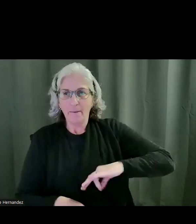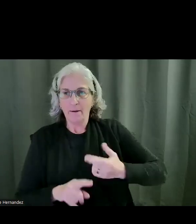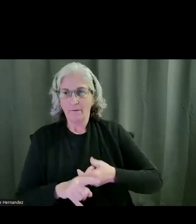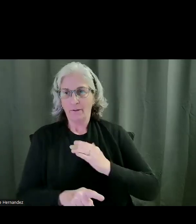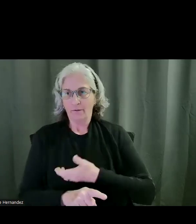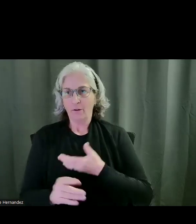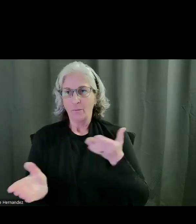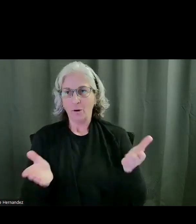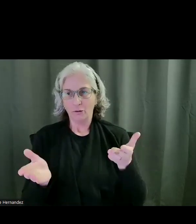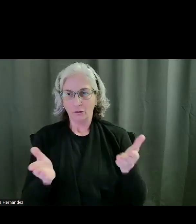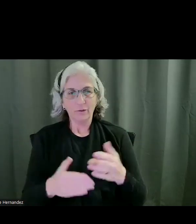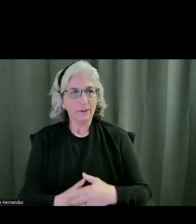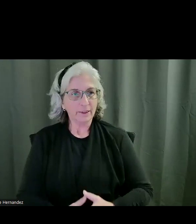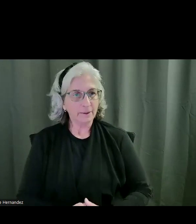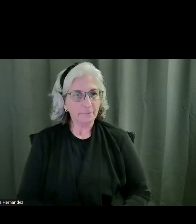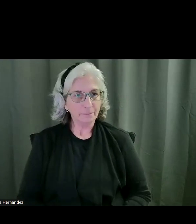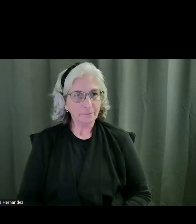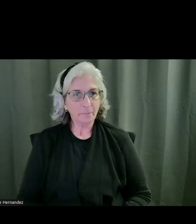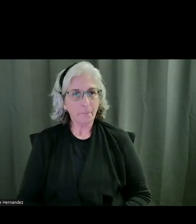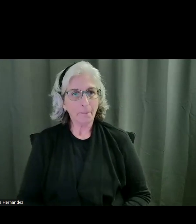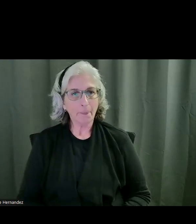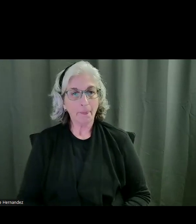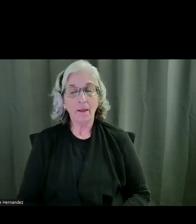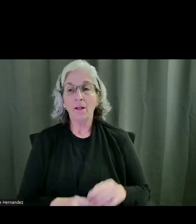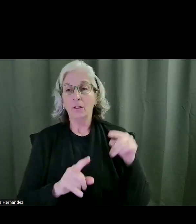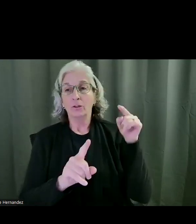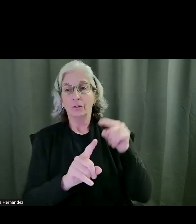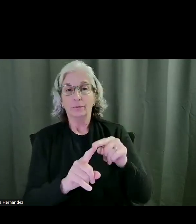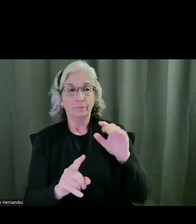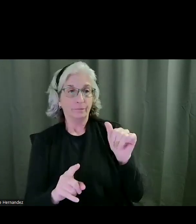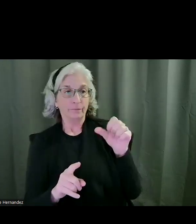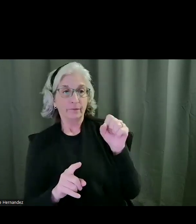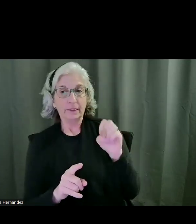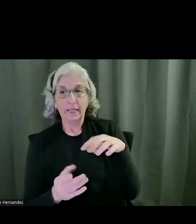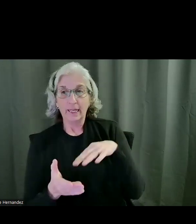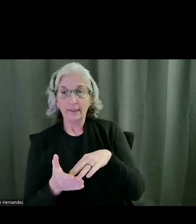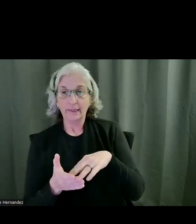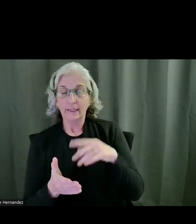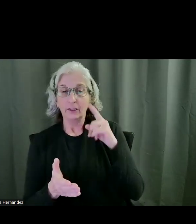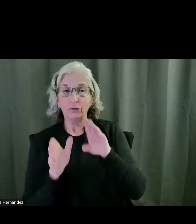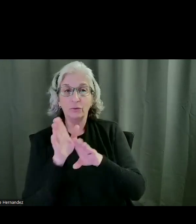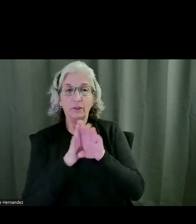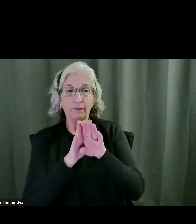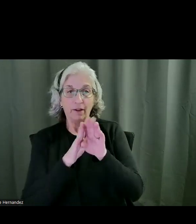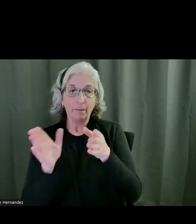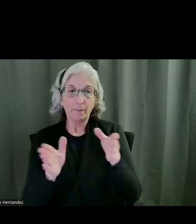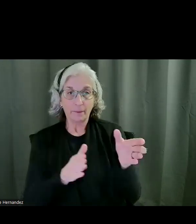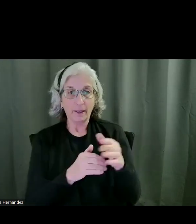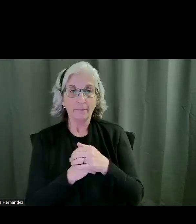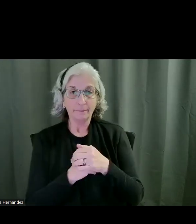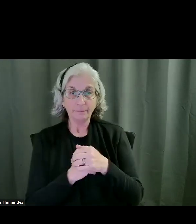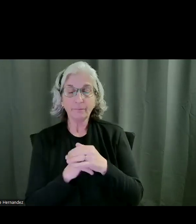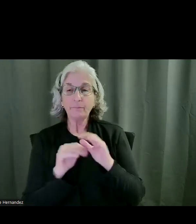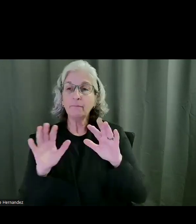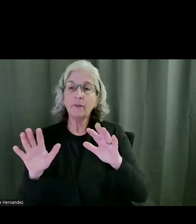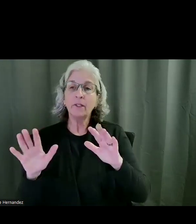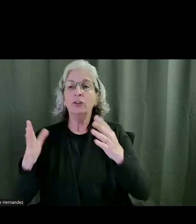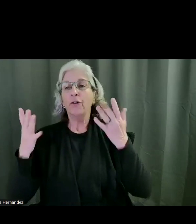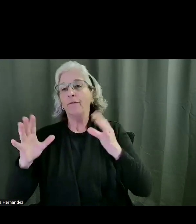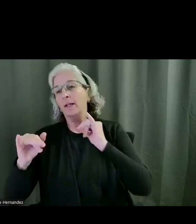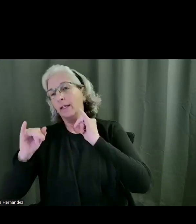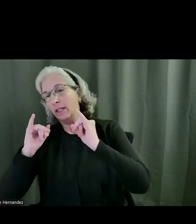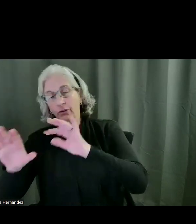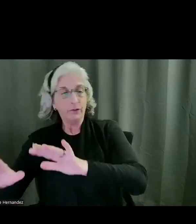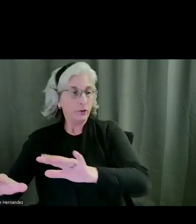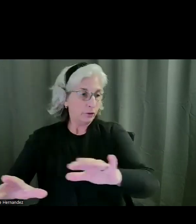let's take a look at our case study for developing a plan. So based on the interviews and activities that Ben's